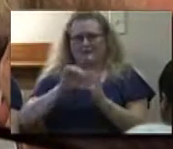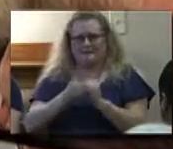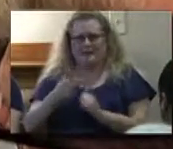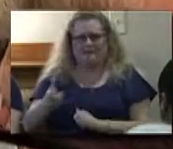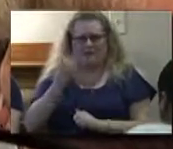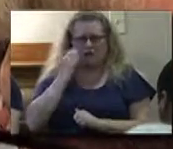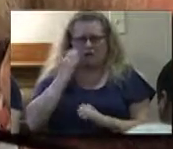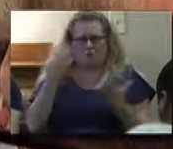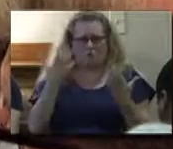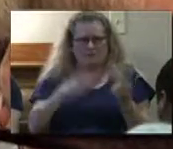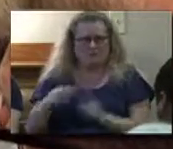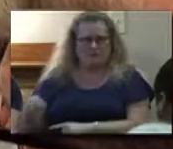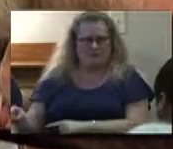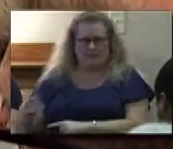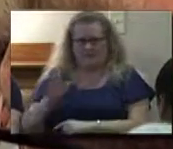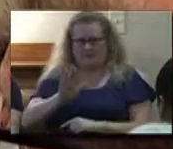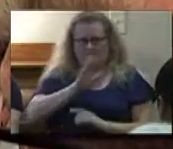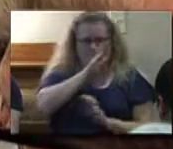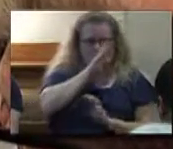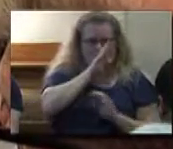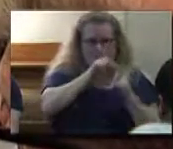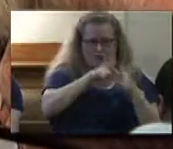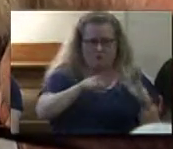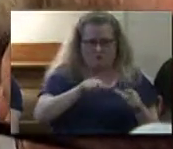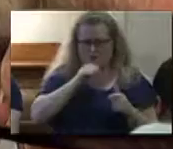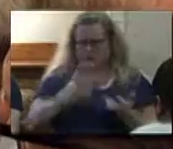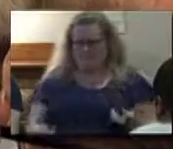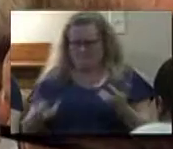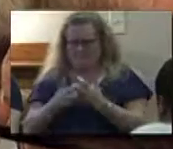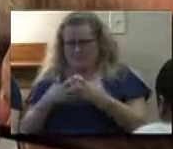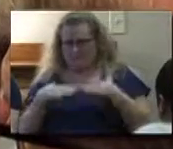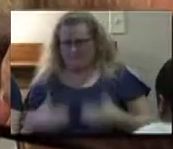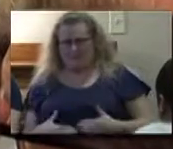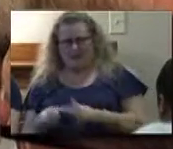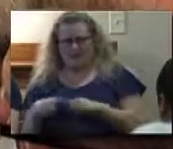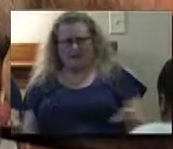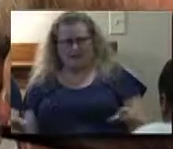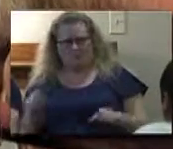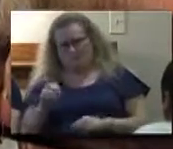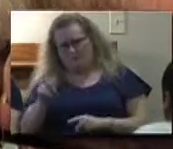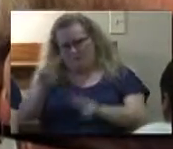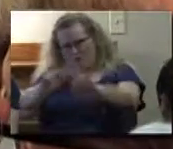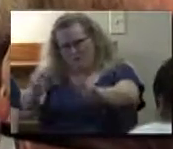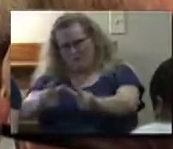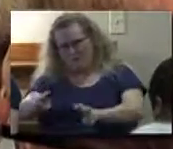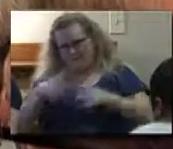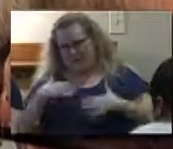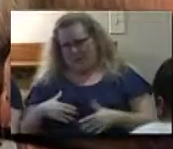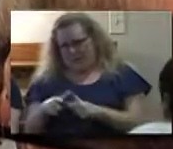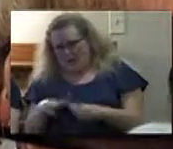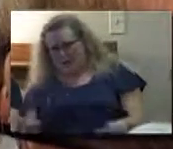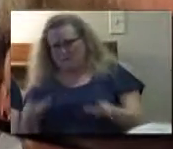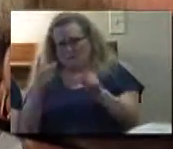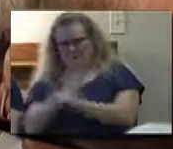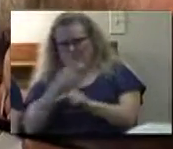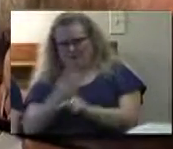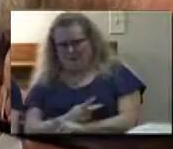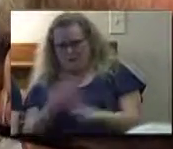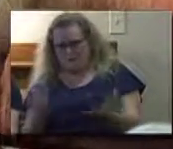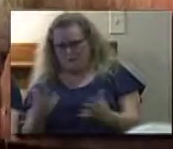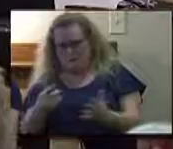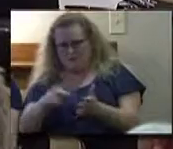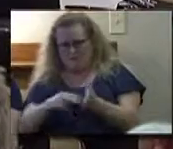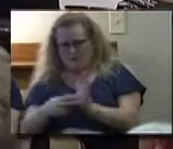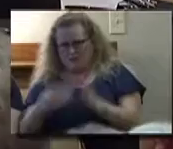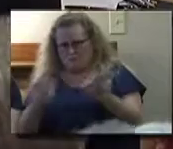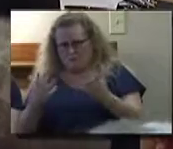coming. The verbal language didn't match the body language, and they were looking at that body language to figure out what was going to happen next. Yeah, in fact, Dr. Clark,